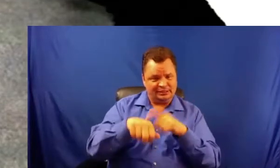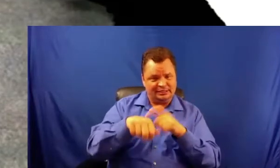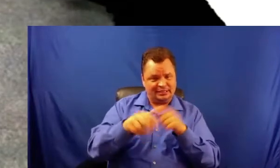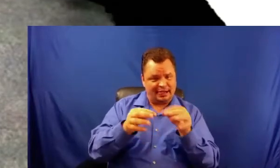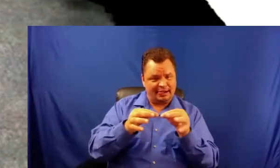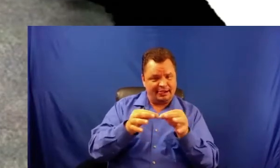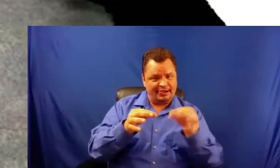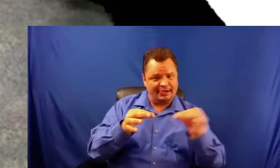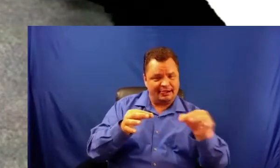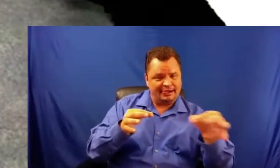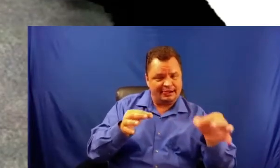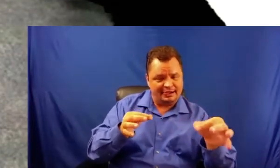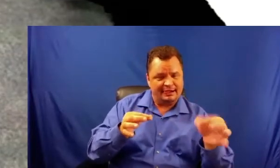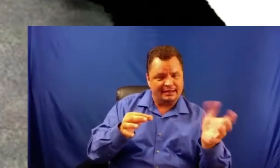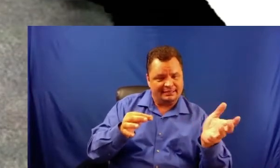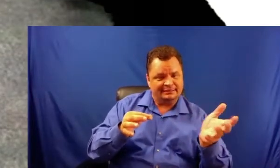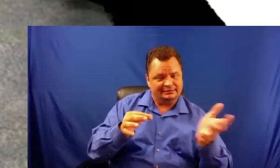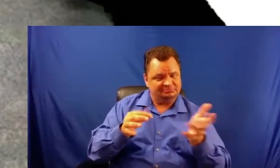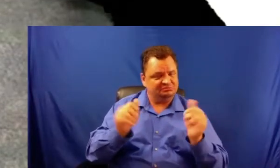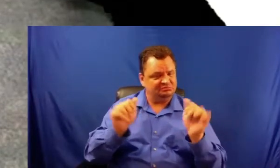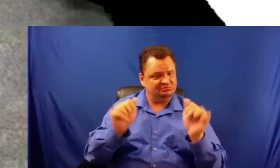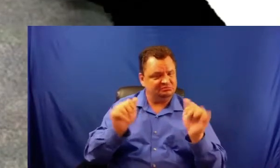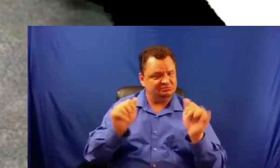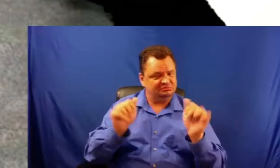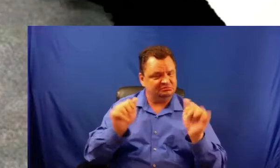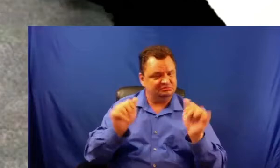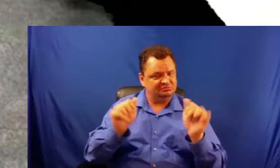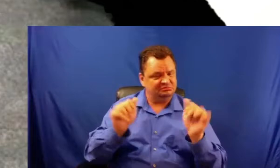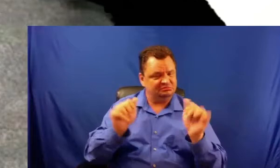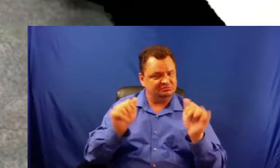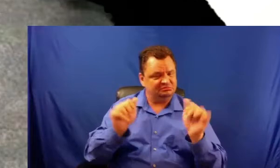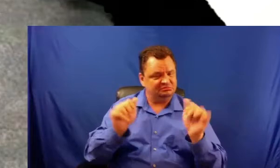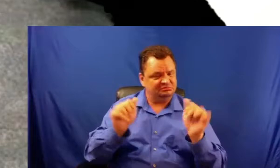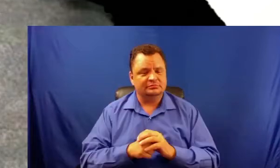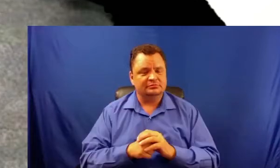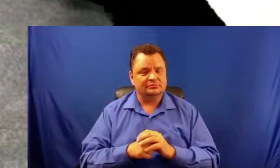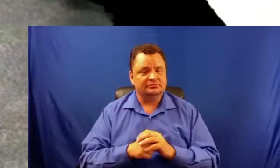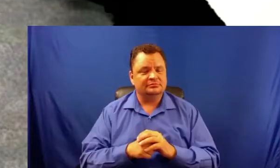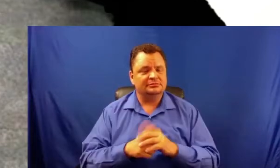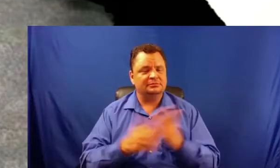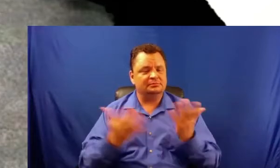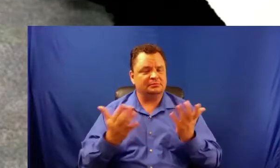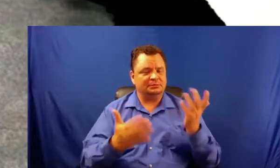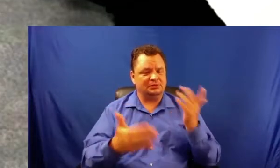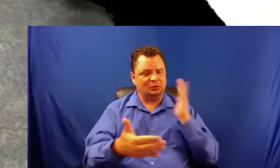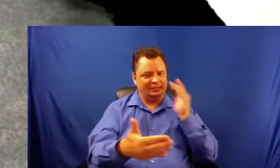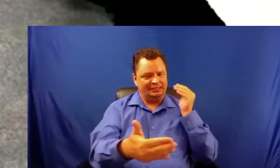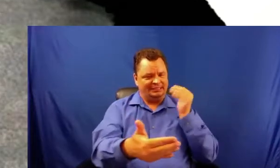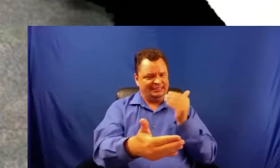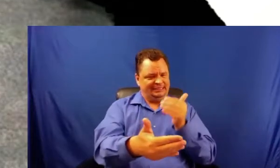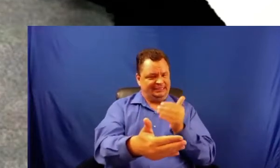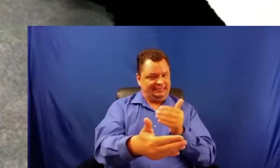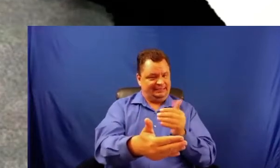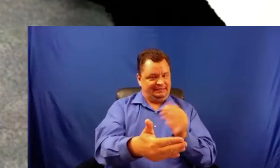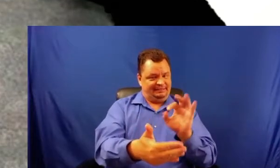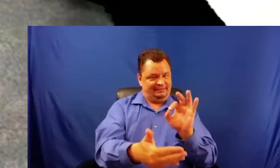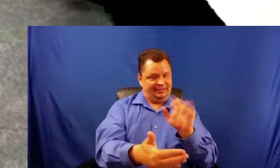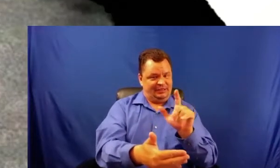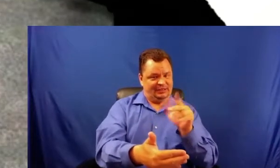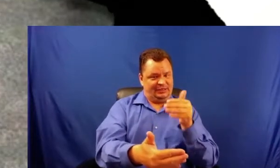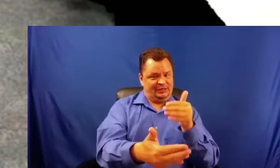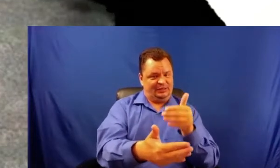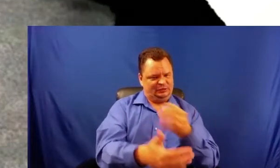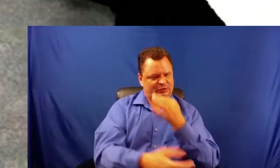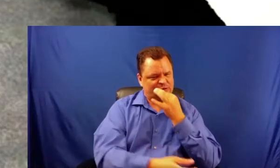as well. But we are going to be definitely encouraging the flu vaccine, and you can vaccinate children